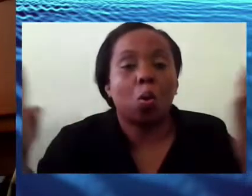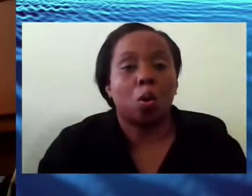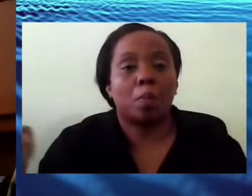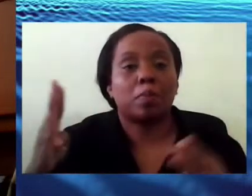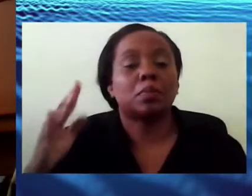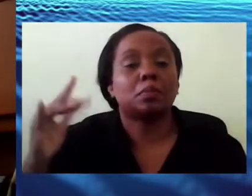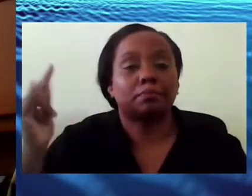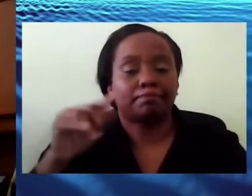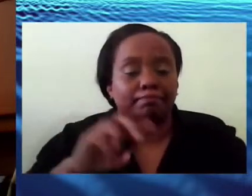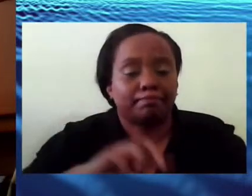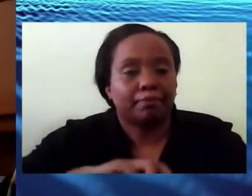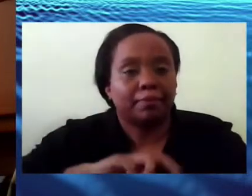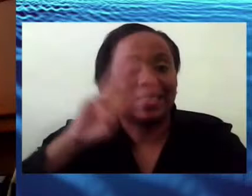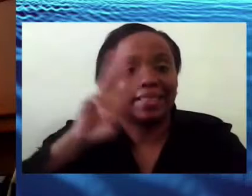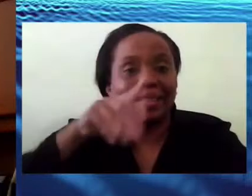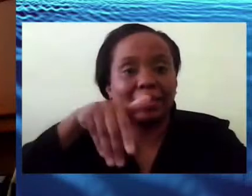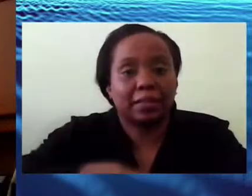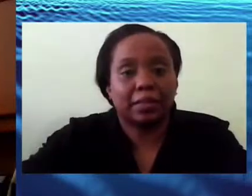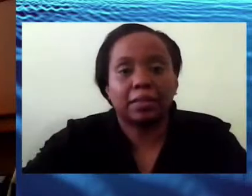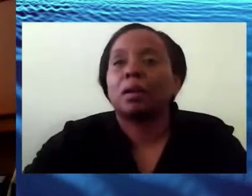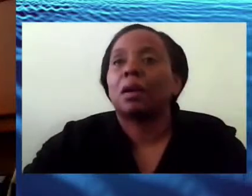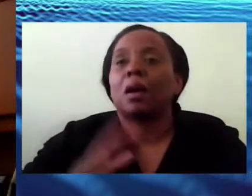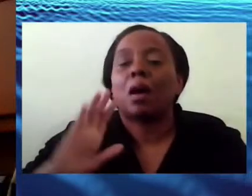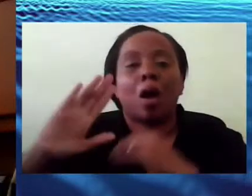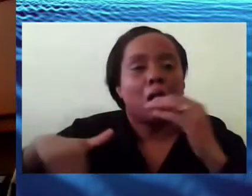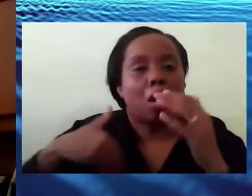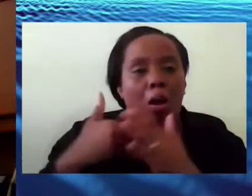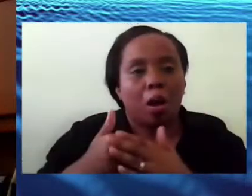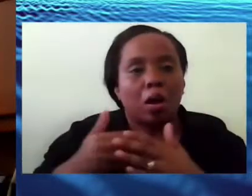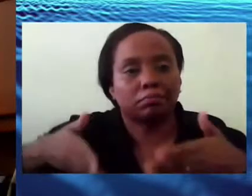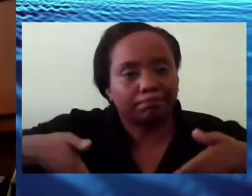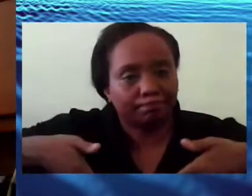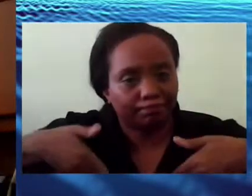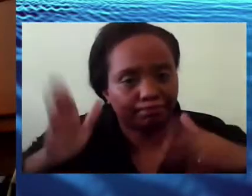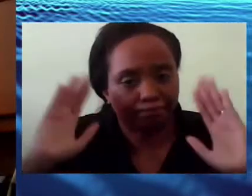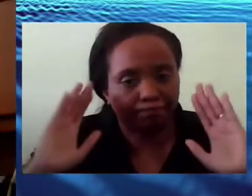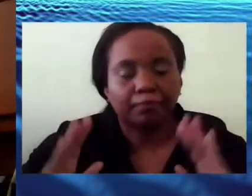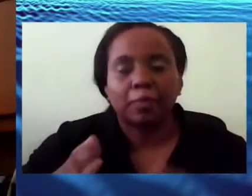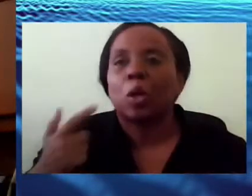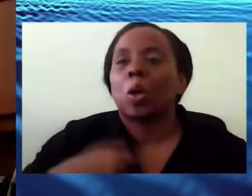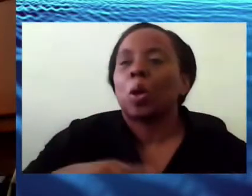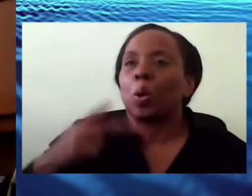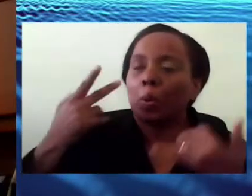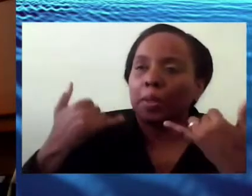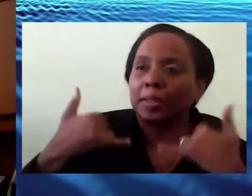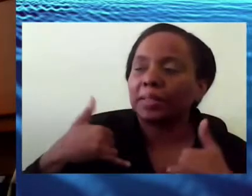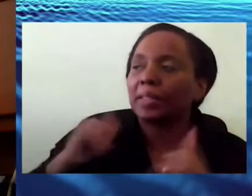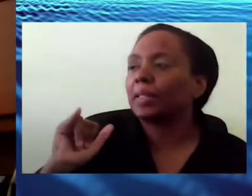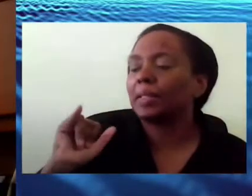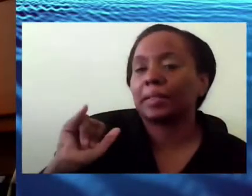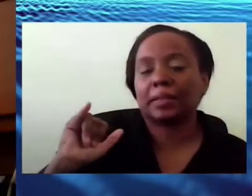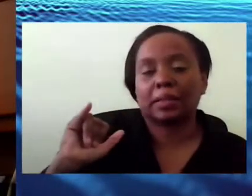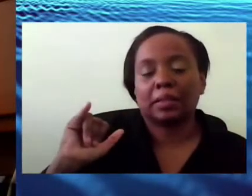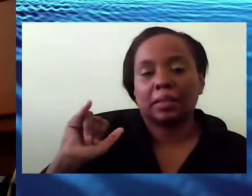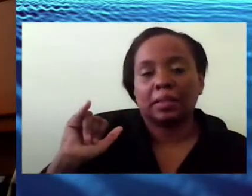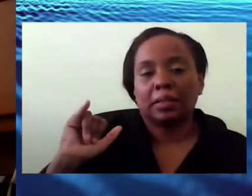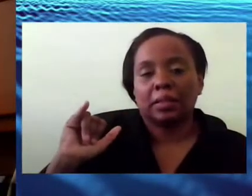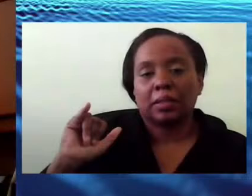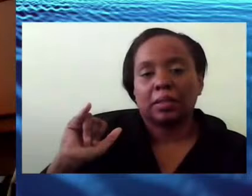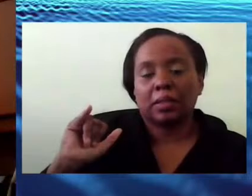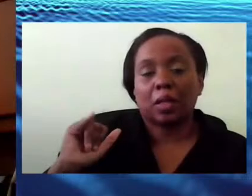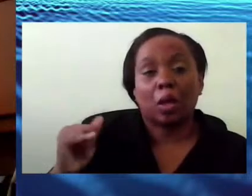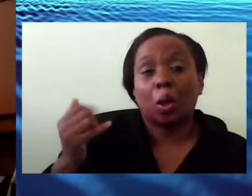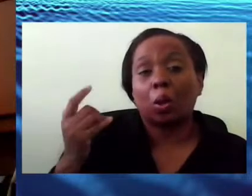been given the all clear, the upper airspace and the lower airspace. We are still dealing, based on the reports of the Met